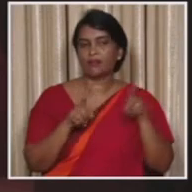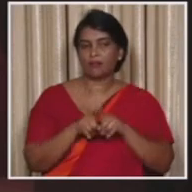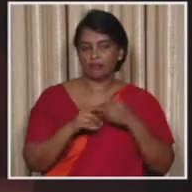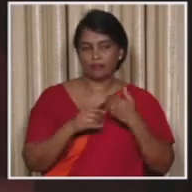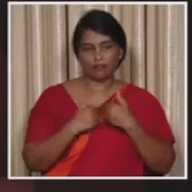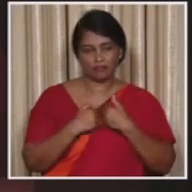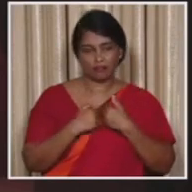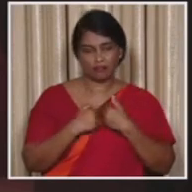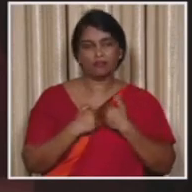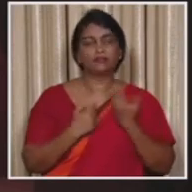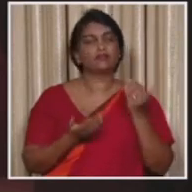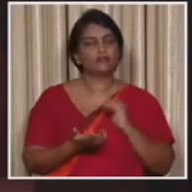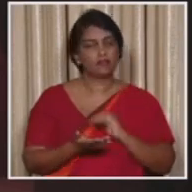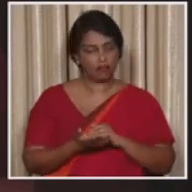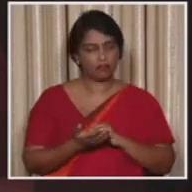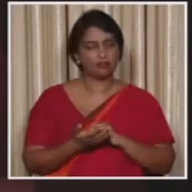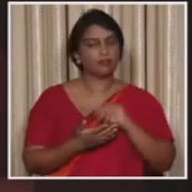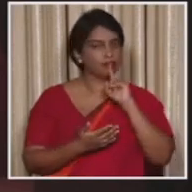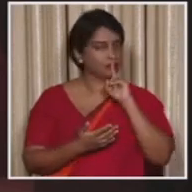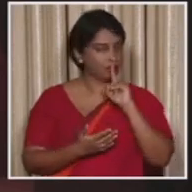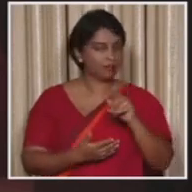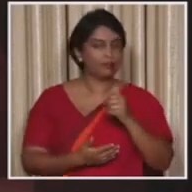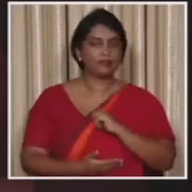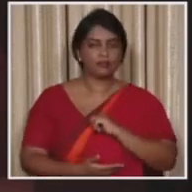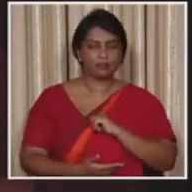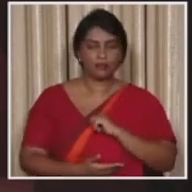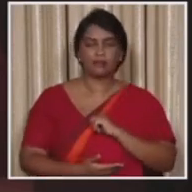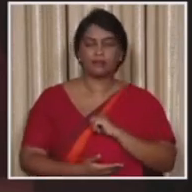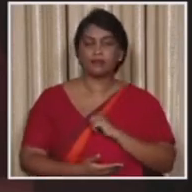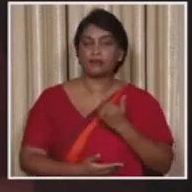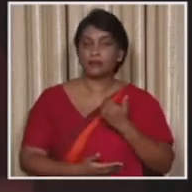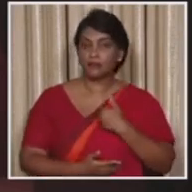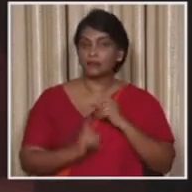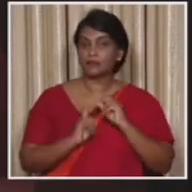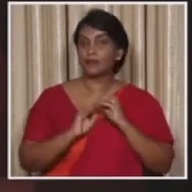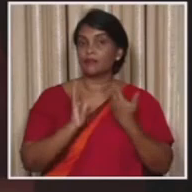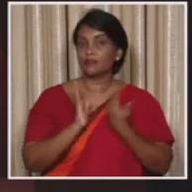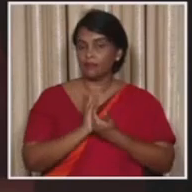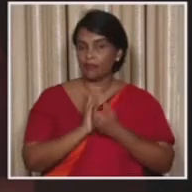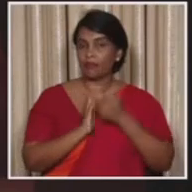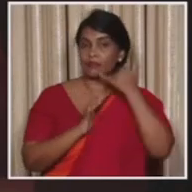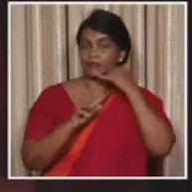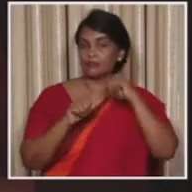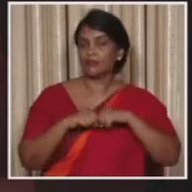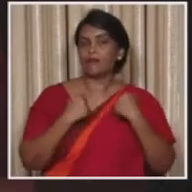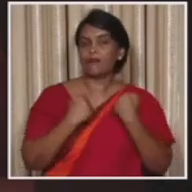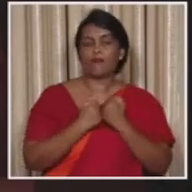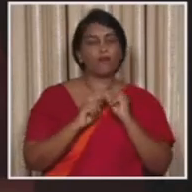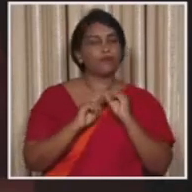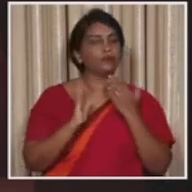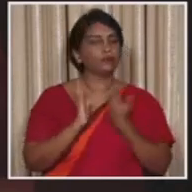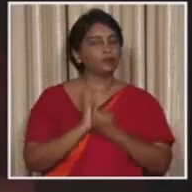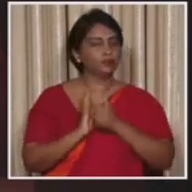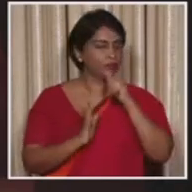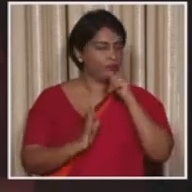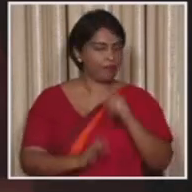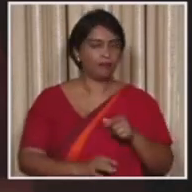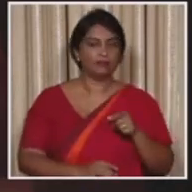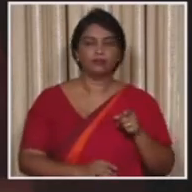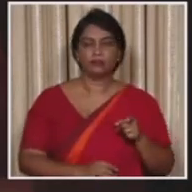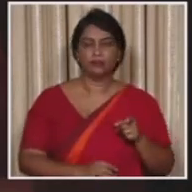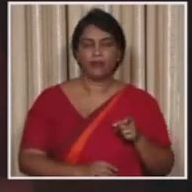you, SJB policies are not dictated by